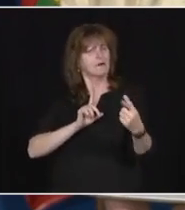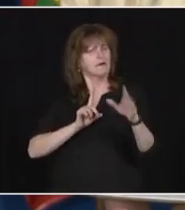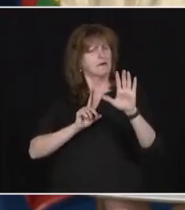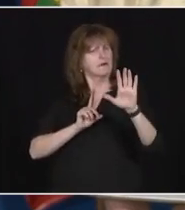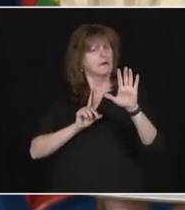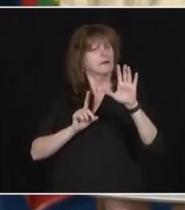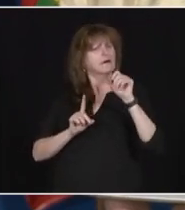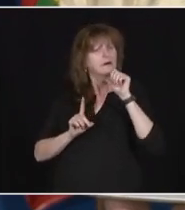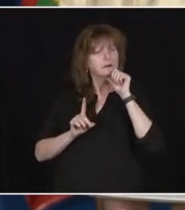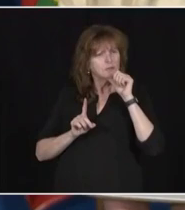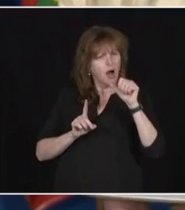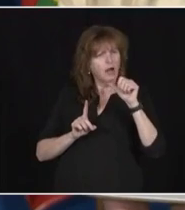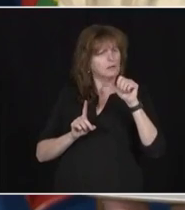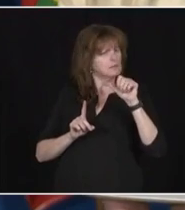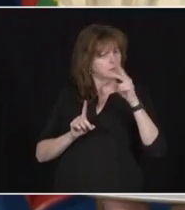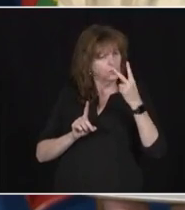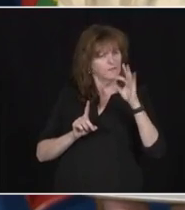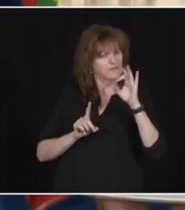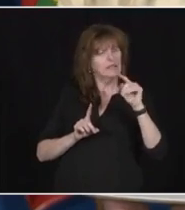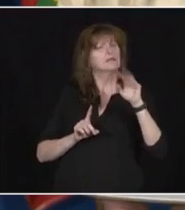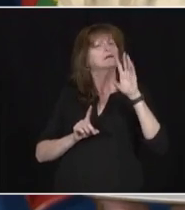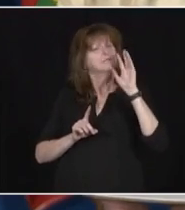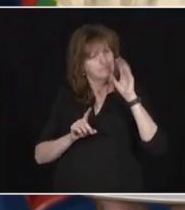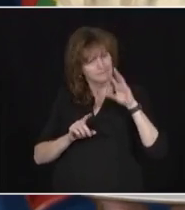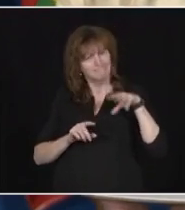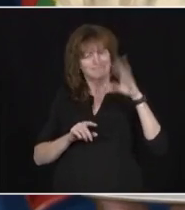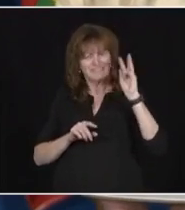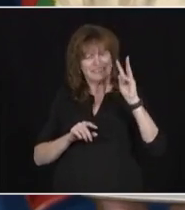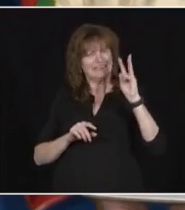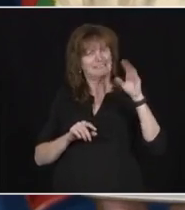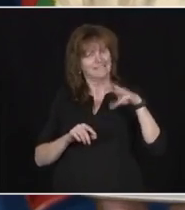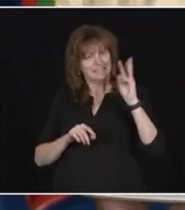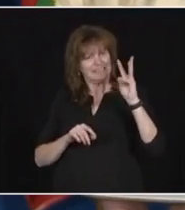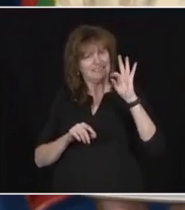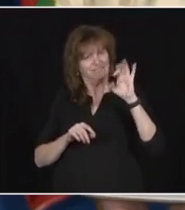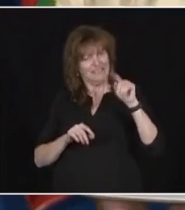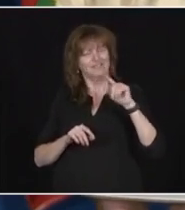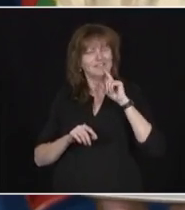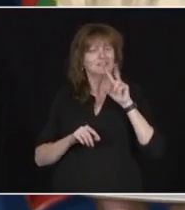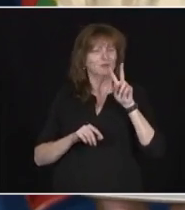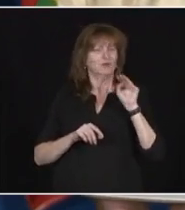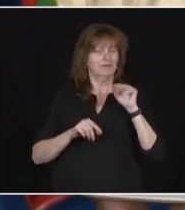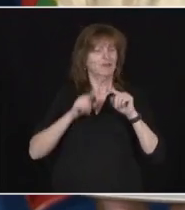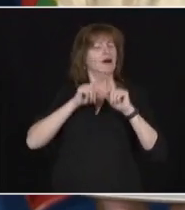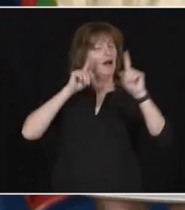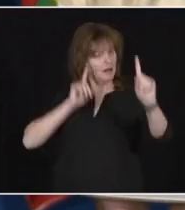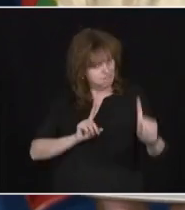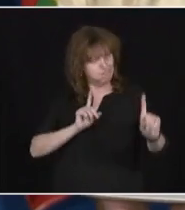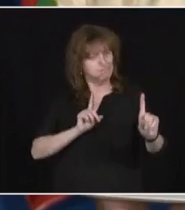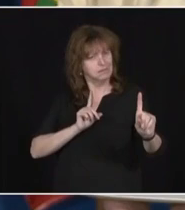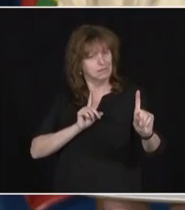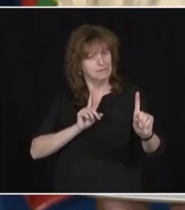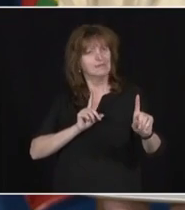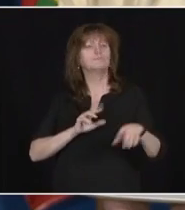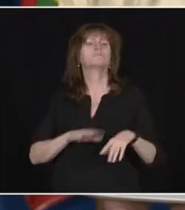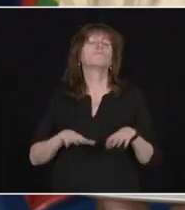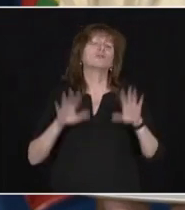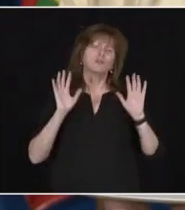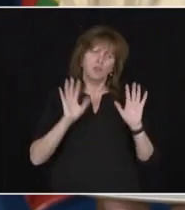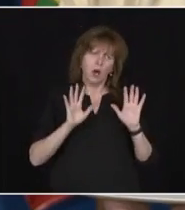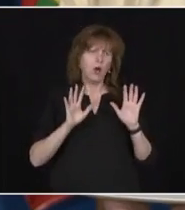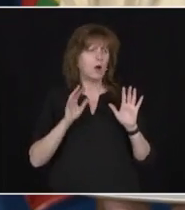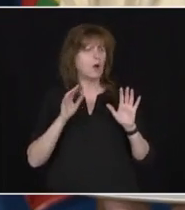other. But you make a good point, a very good point. So practice social distancing. If you're going to go see